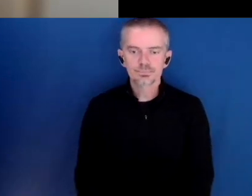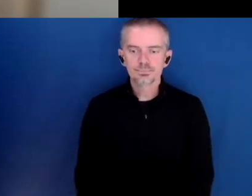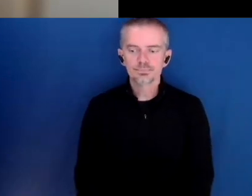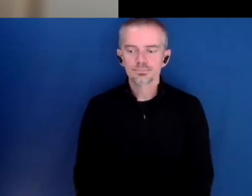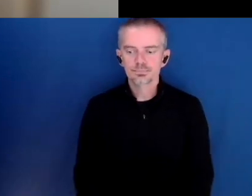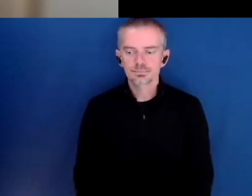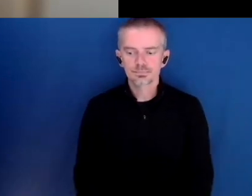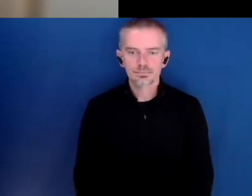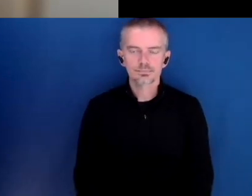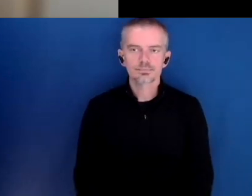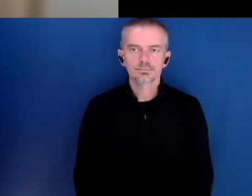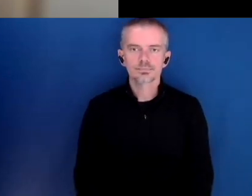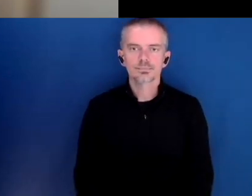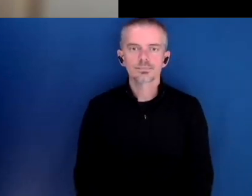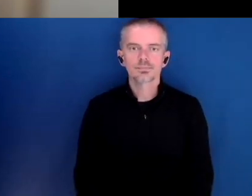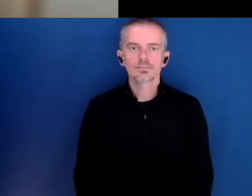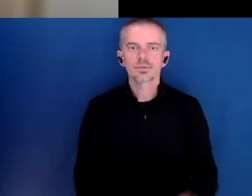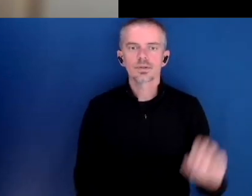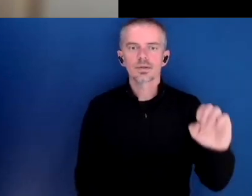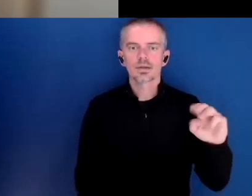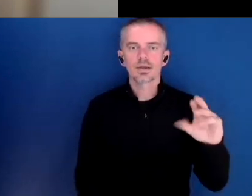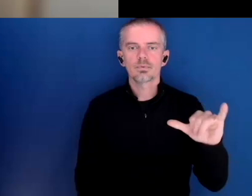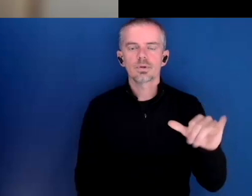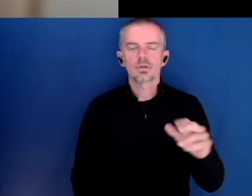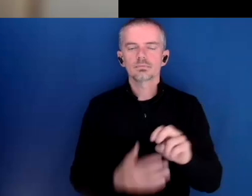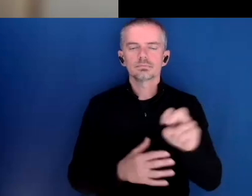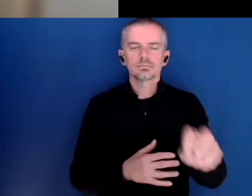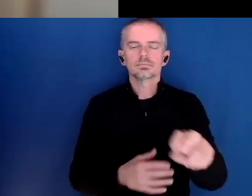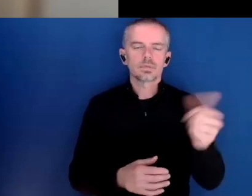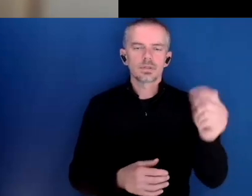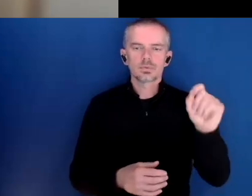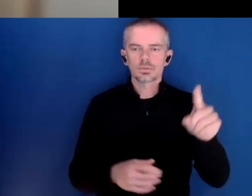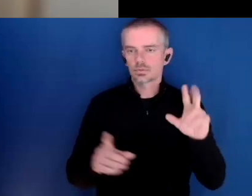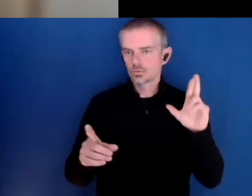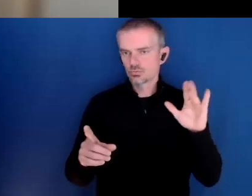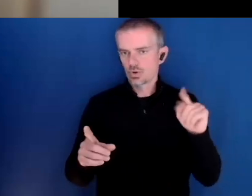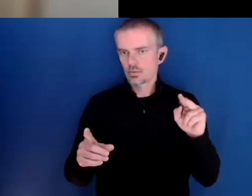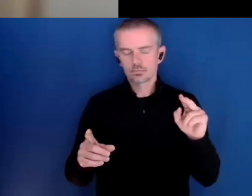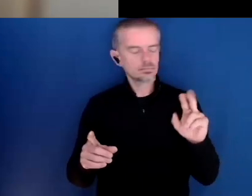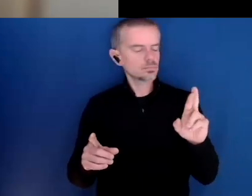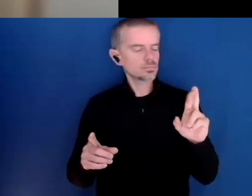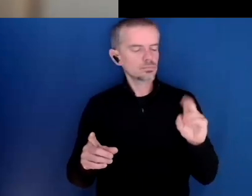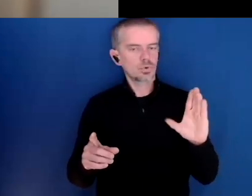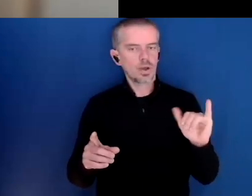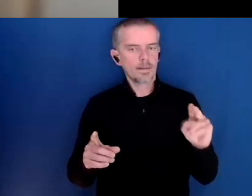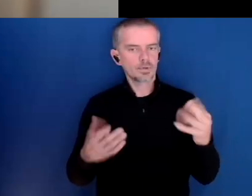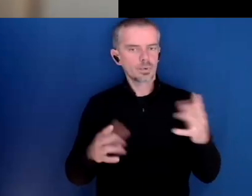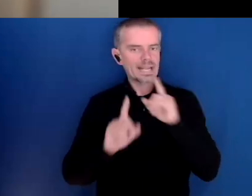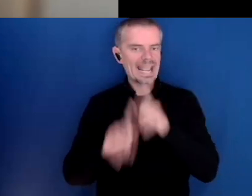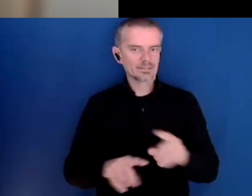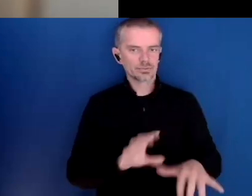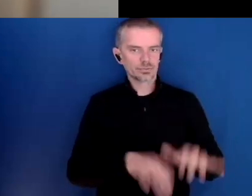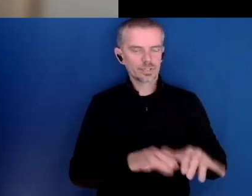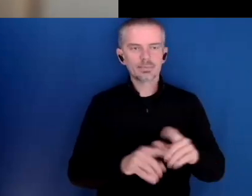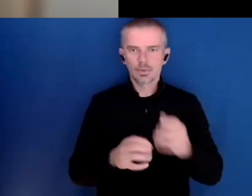Awesome. I'm going to pull forward a question that Robin, you answered in the chat or in the Q&A, but want to make sure that